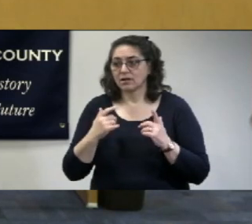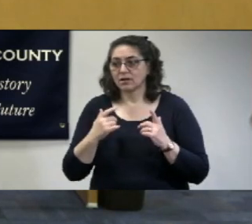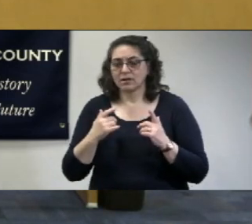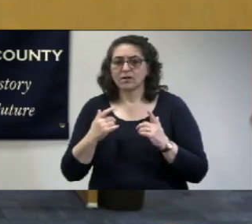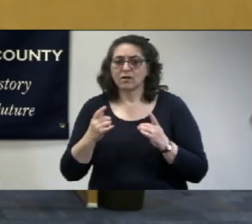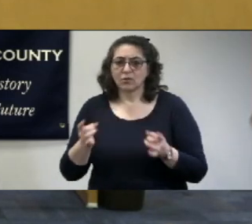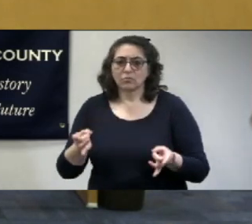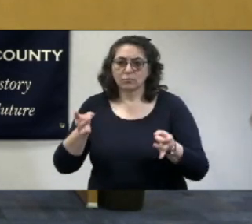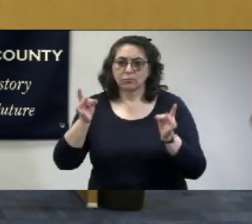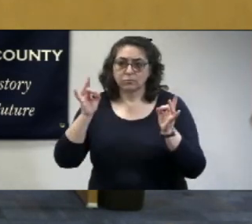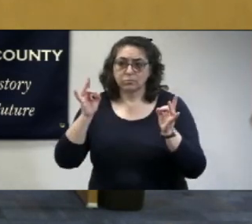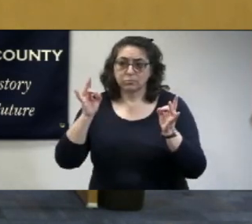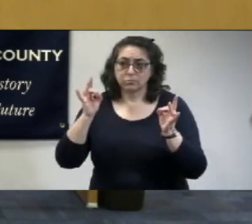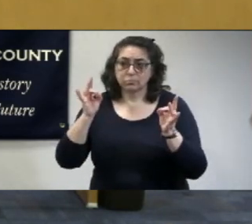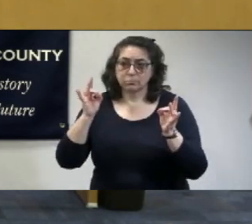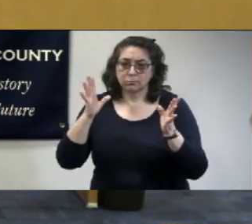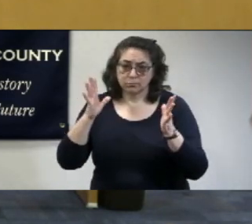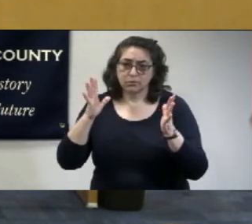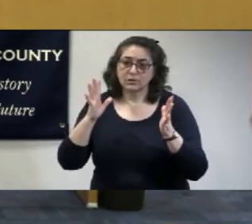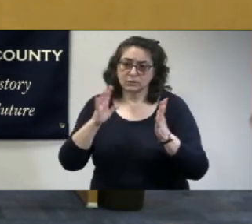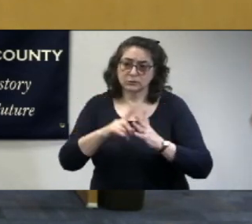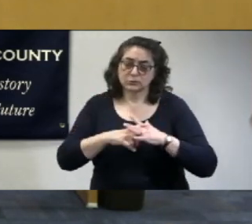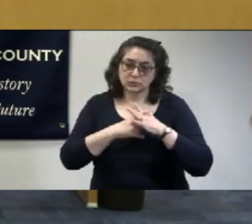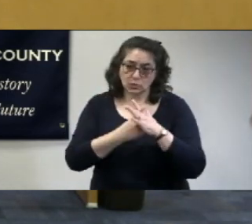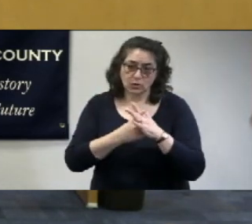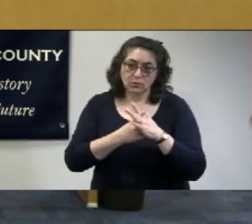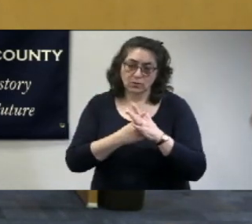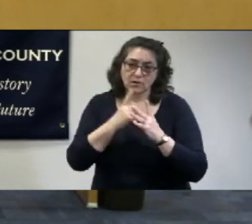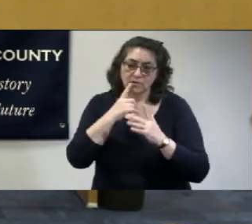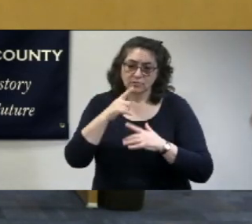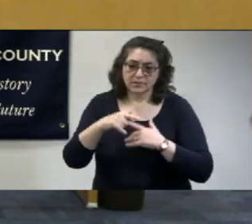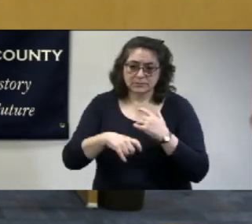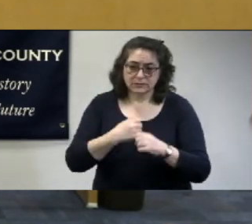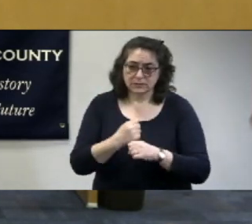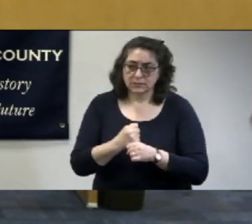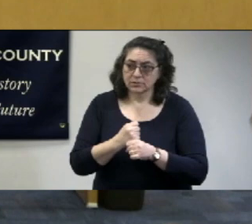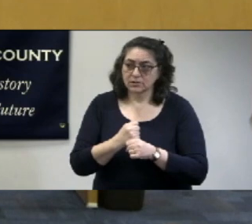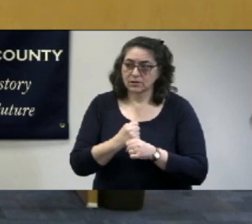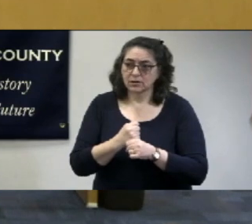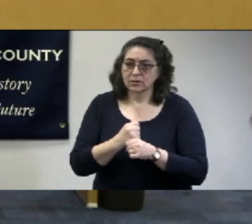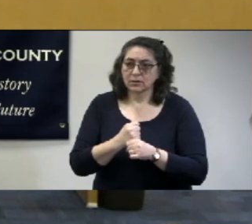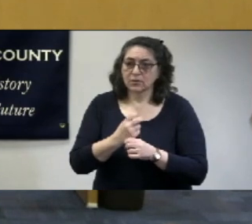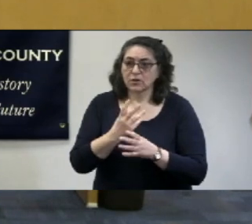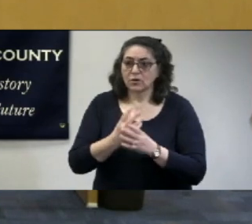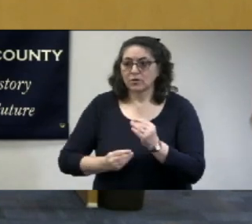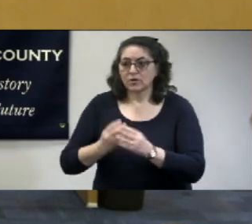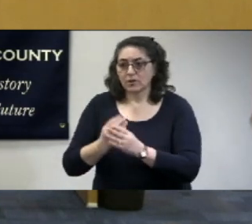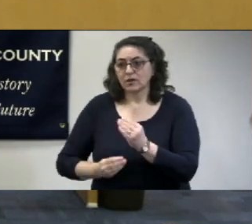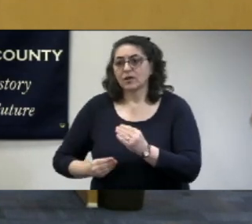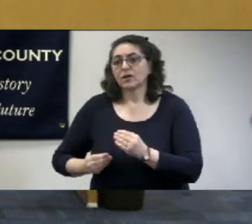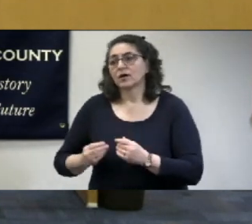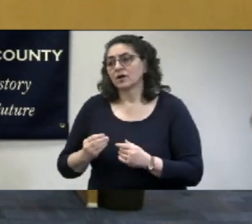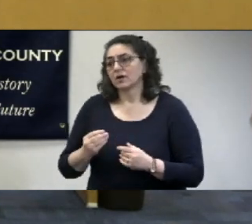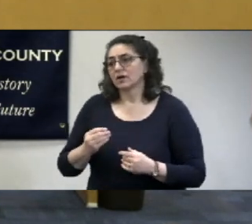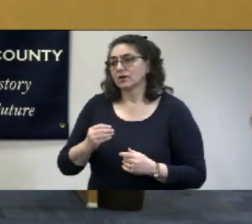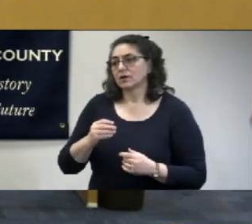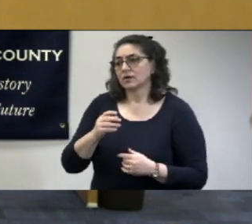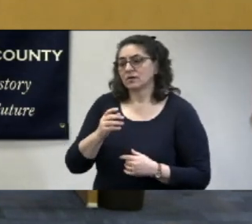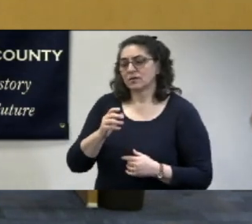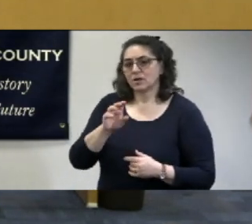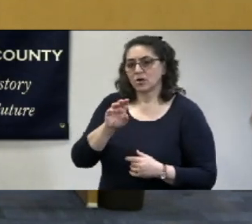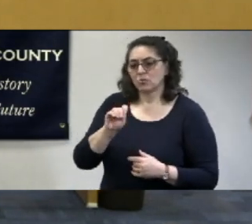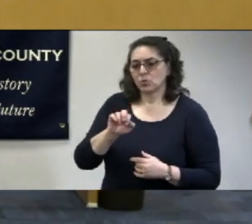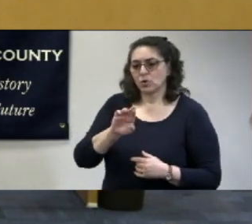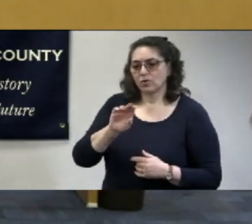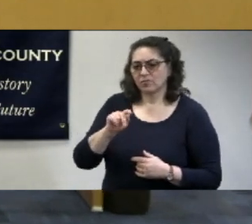terrible, terrible start to 2024 as we began the year losing Councilwoman Lauren Murphy in the city of